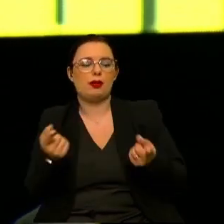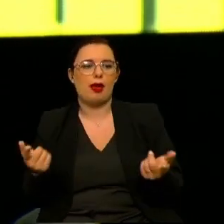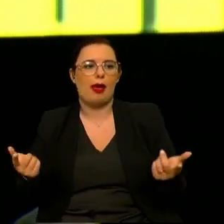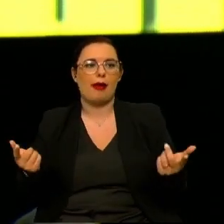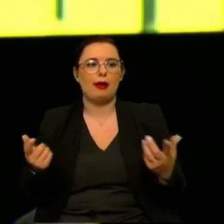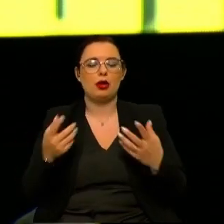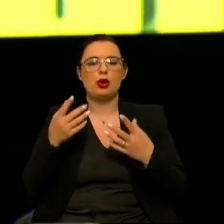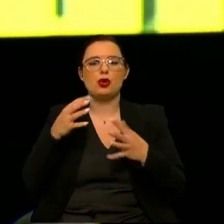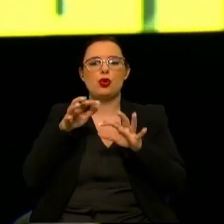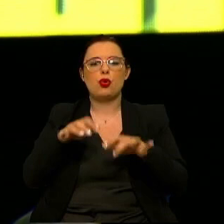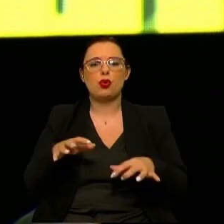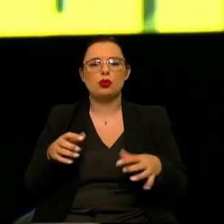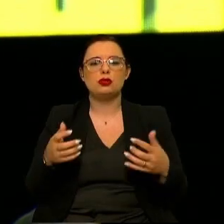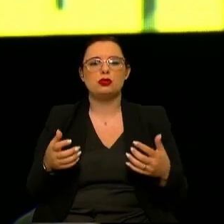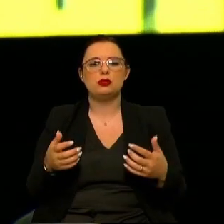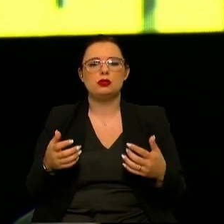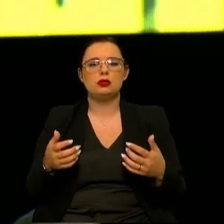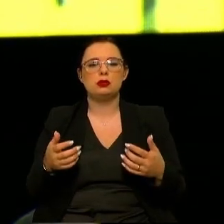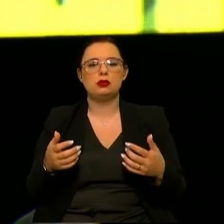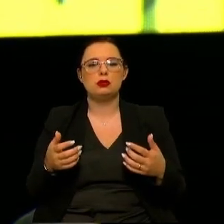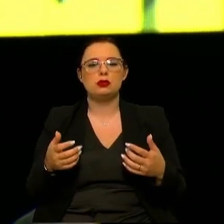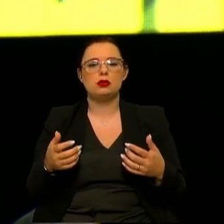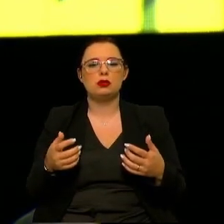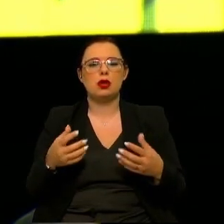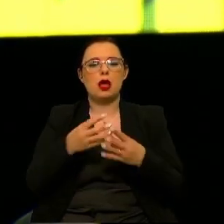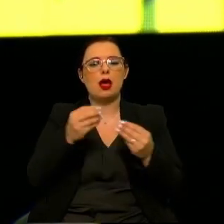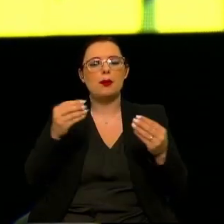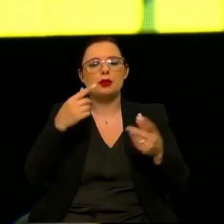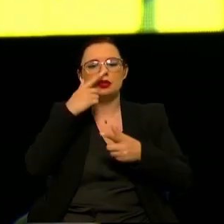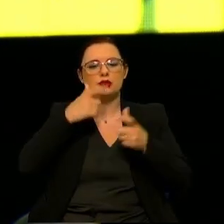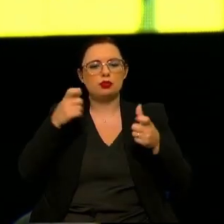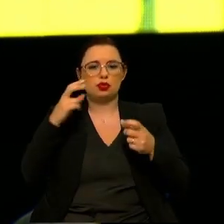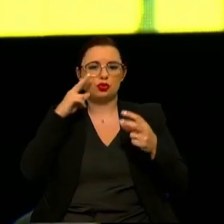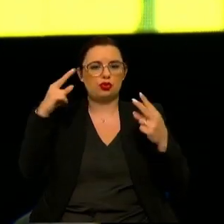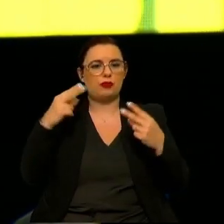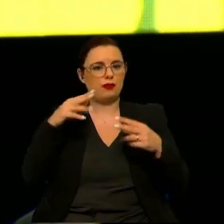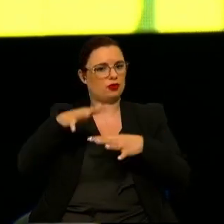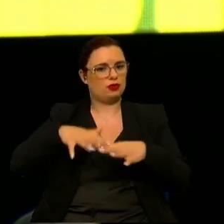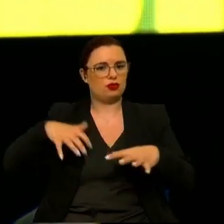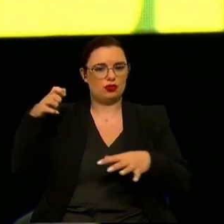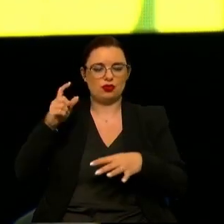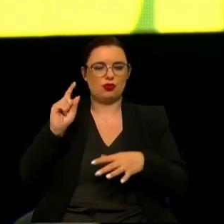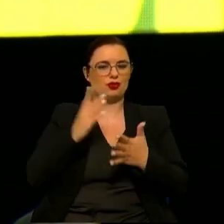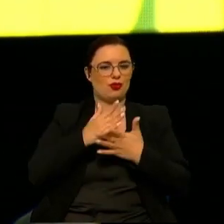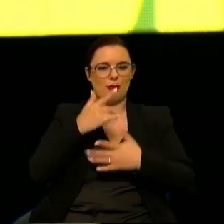about quantum communication and quantum computing.